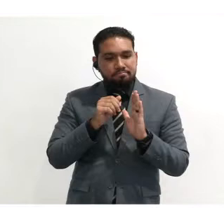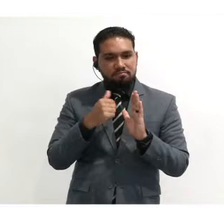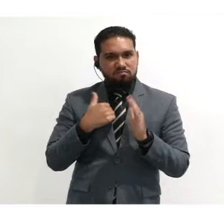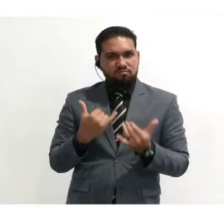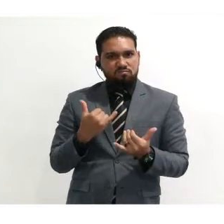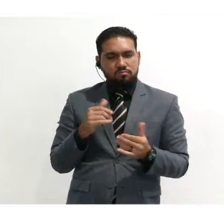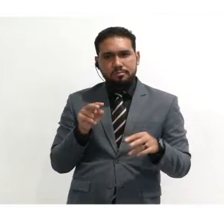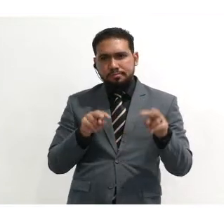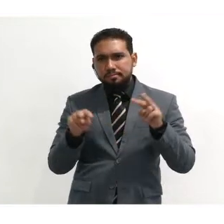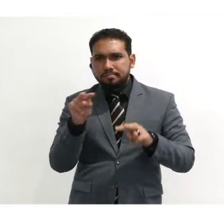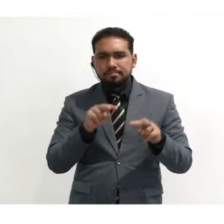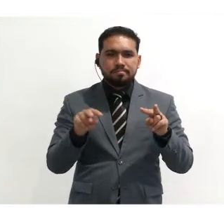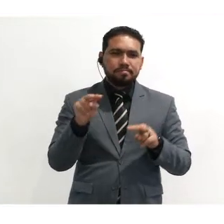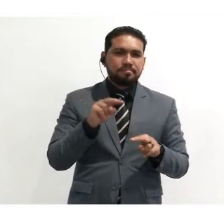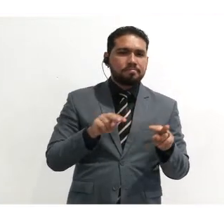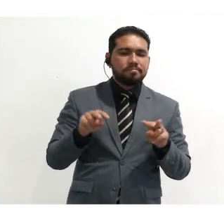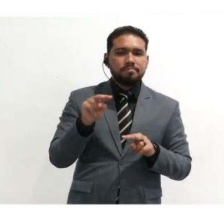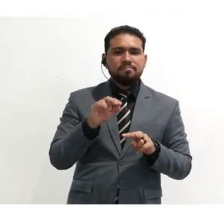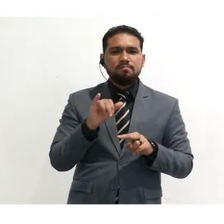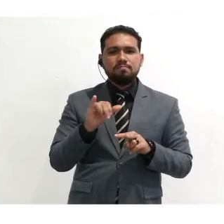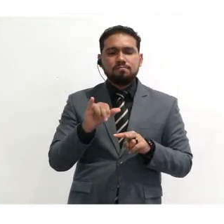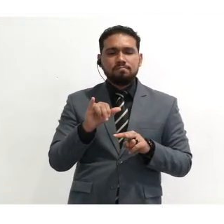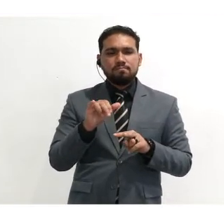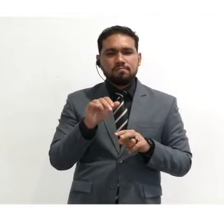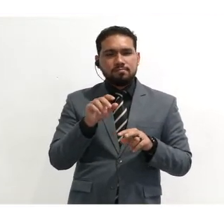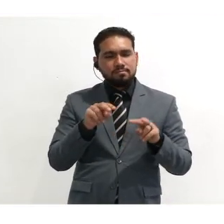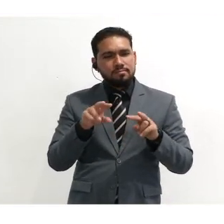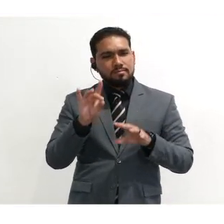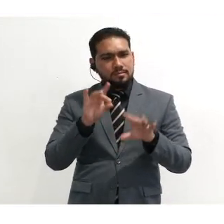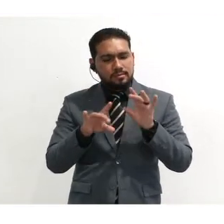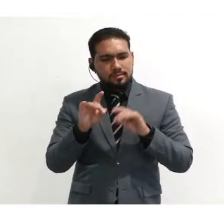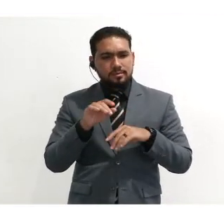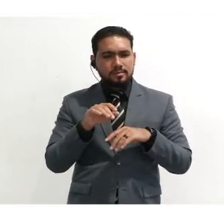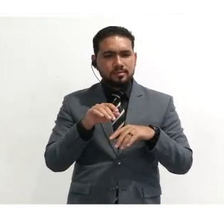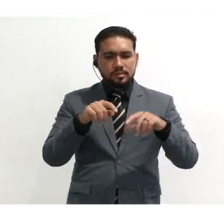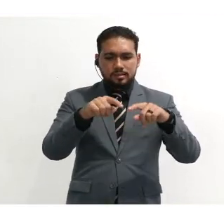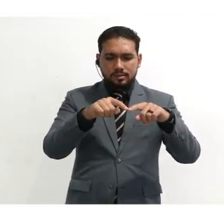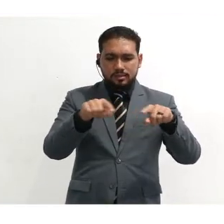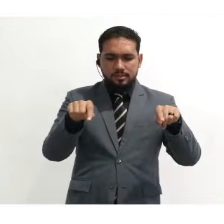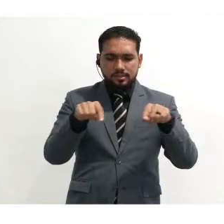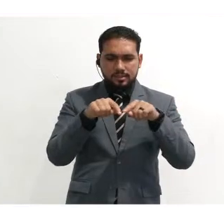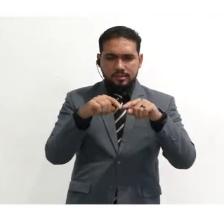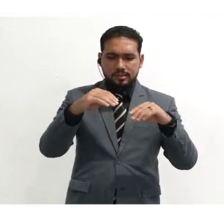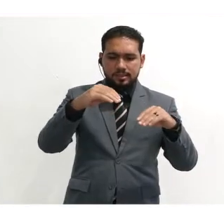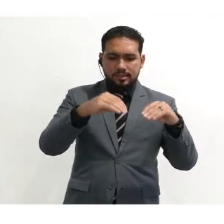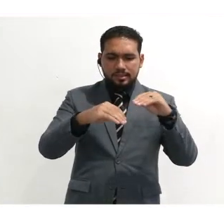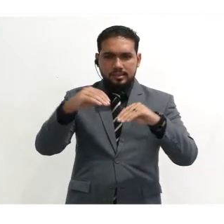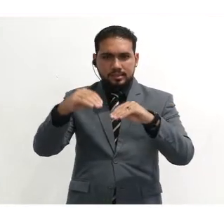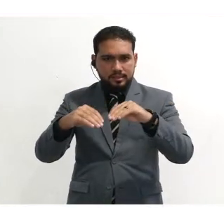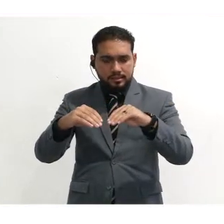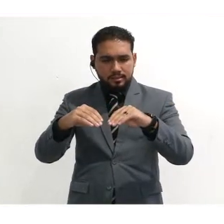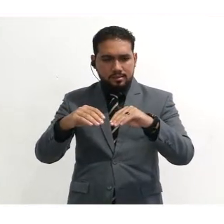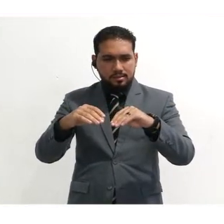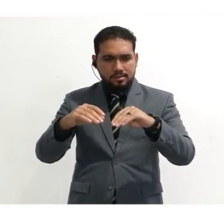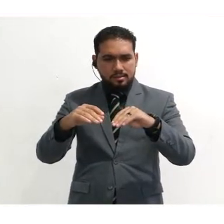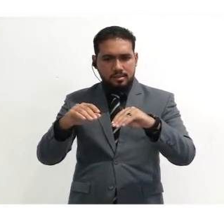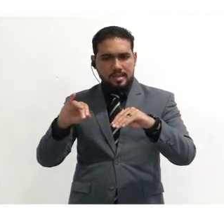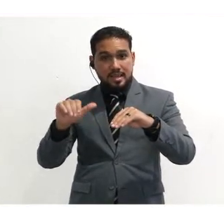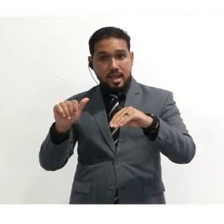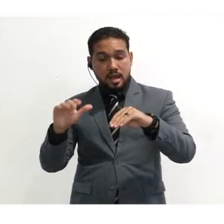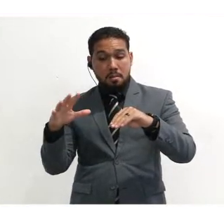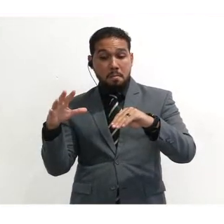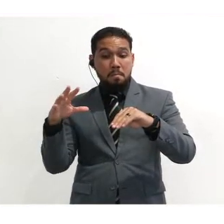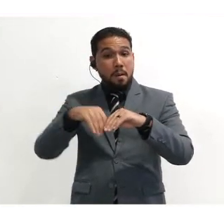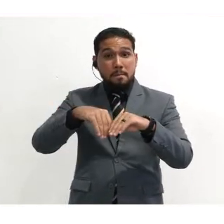like in the packaging industry, AI is not really a significant factor yet. We don't use it in our design processes or anything right now. We